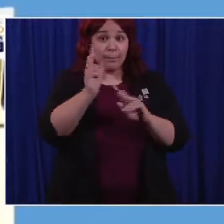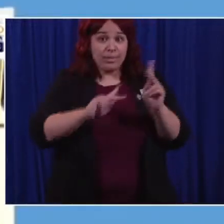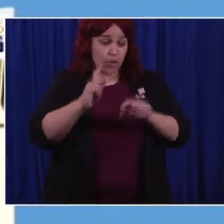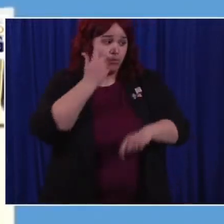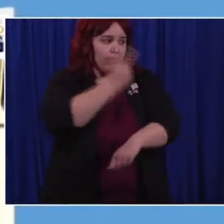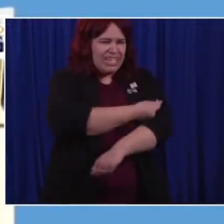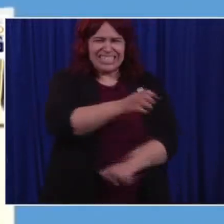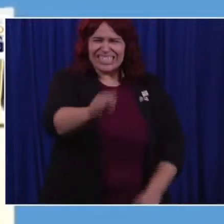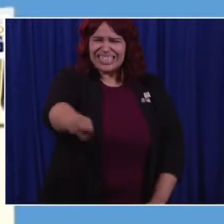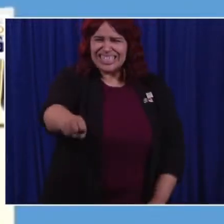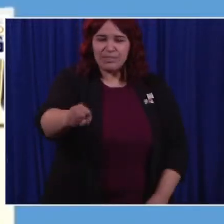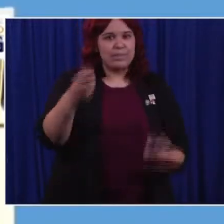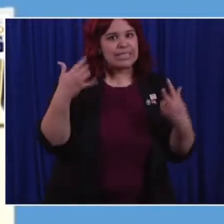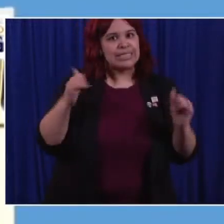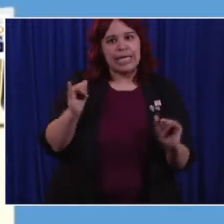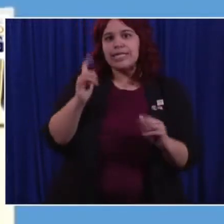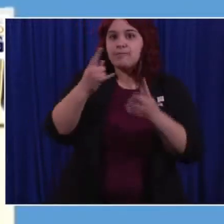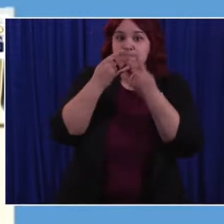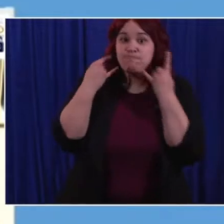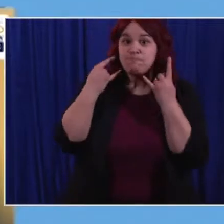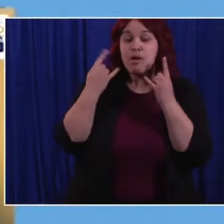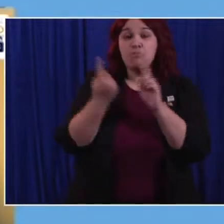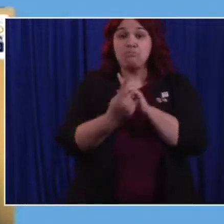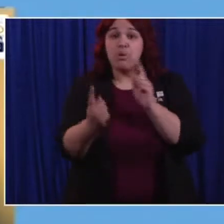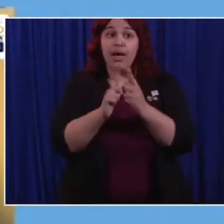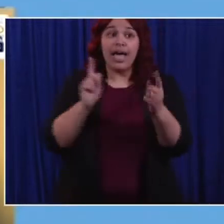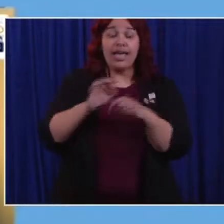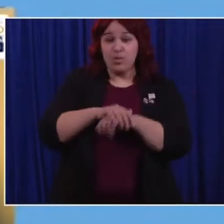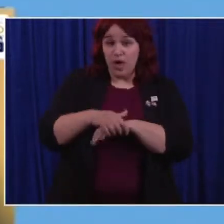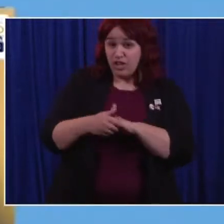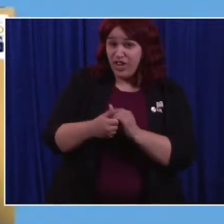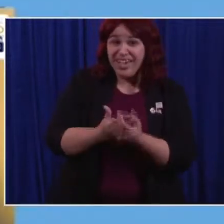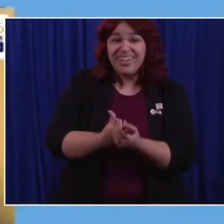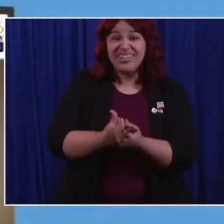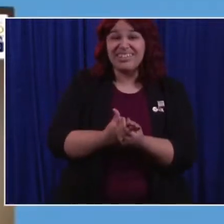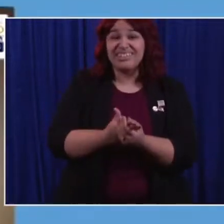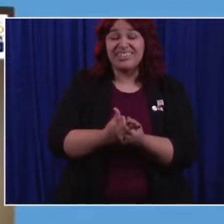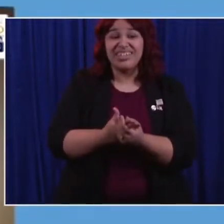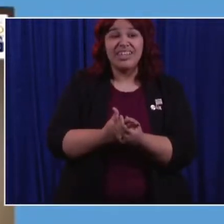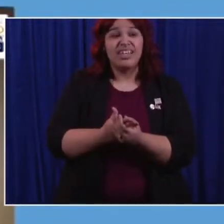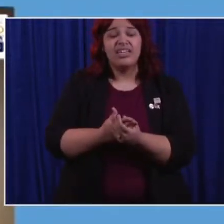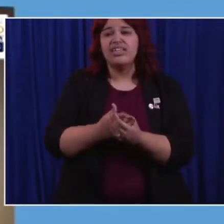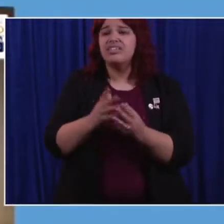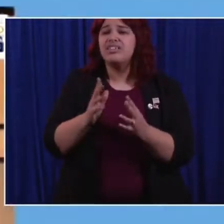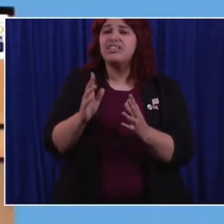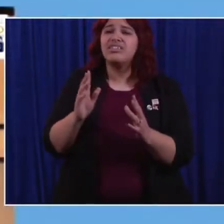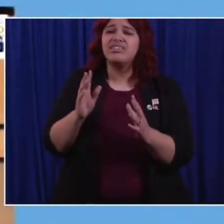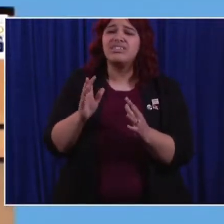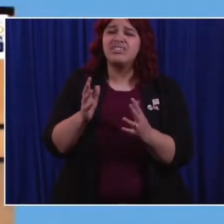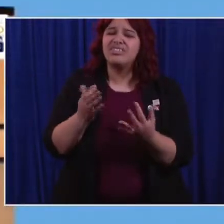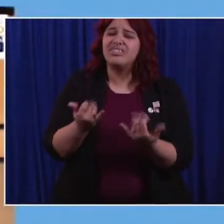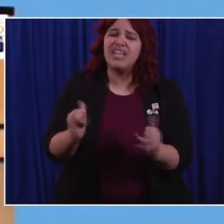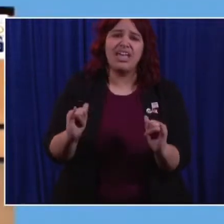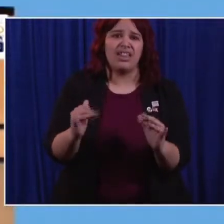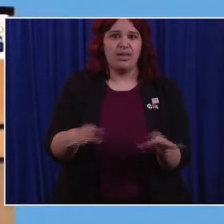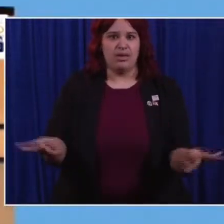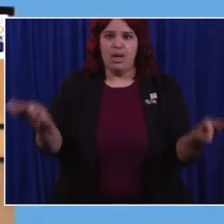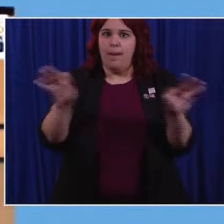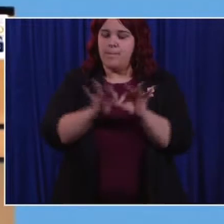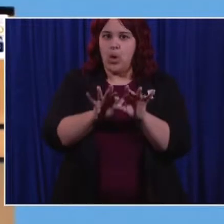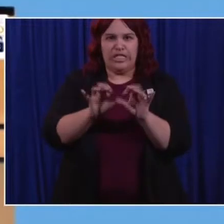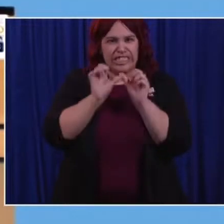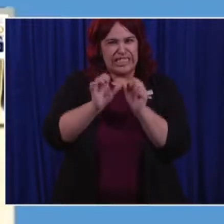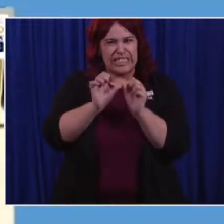social distancing, and wash our hands often. Until it's our turn. It's my turn. Your turn for